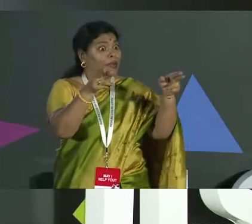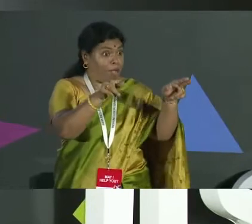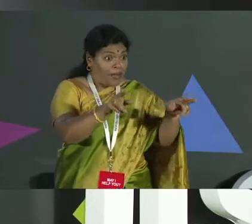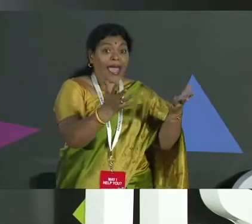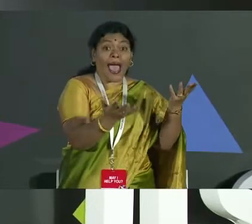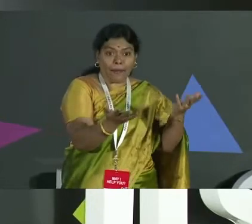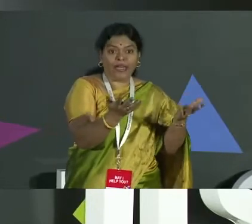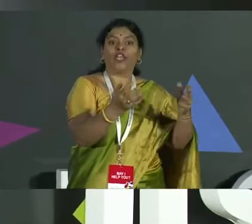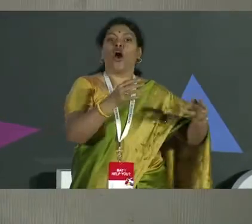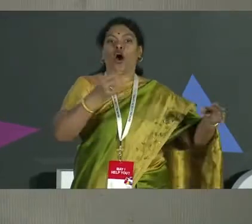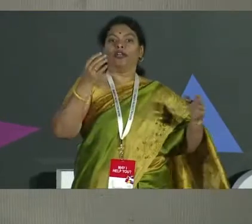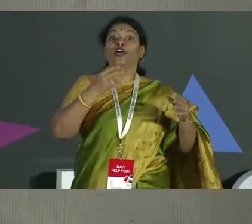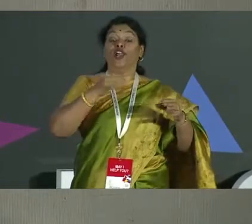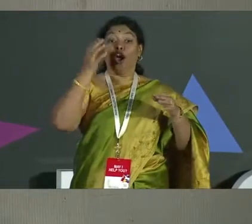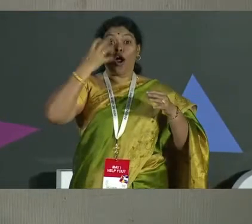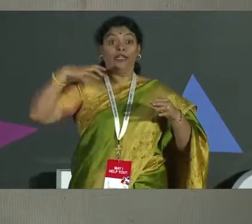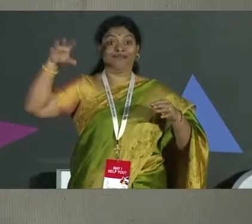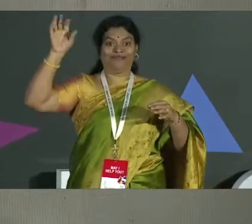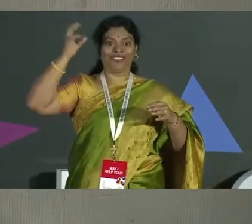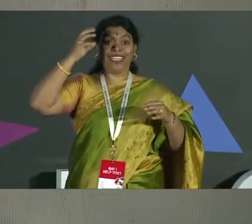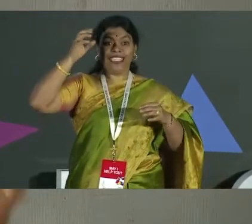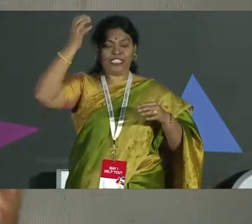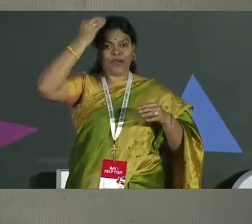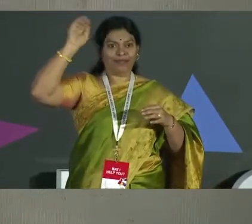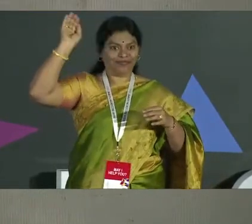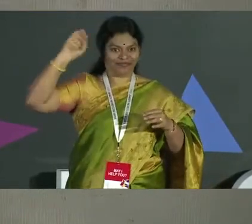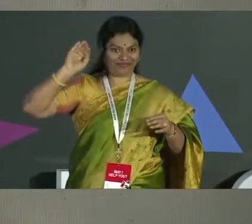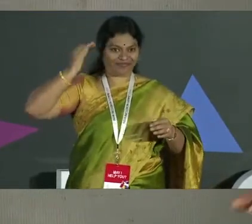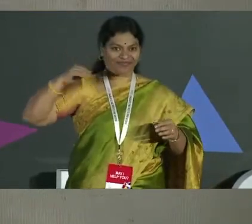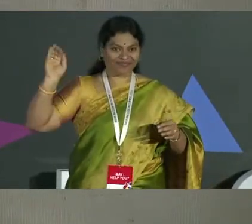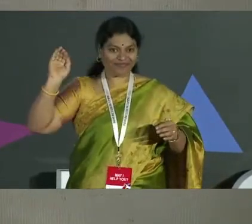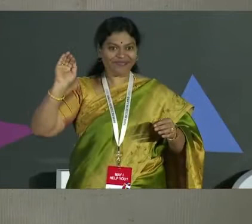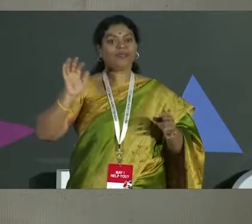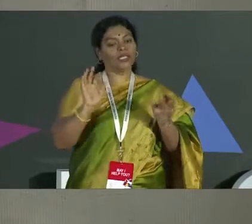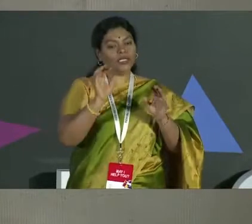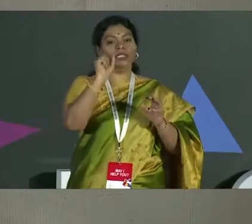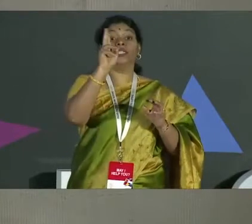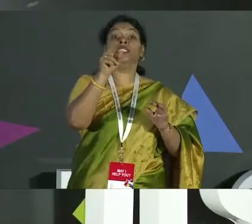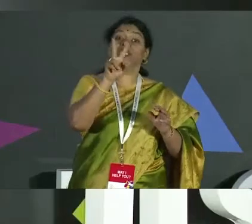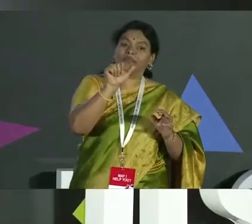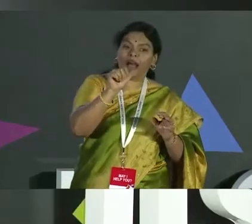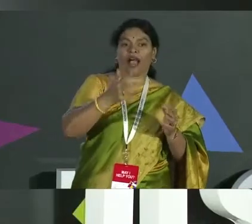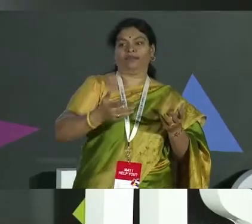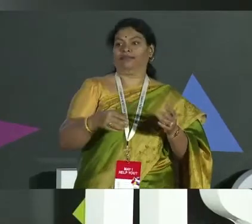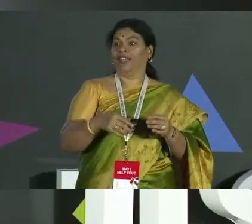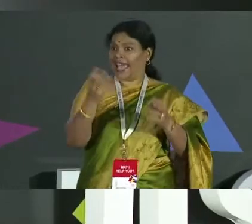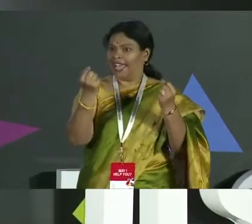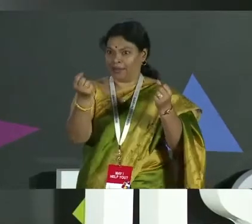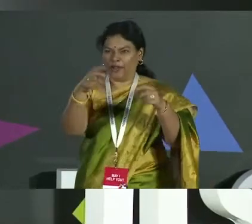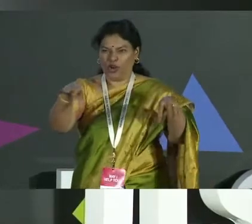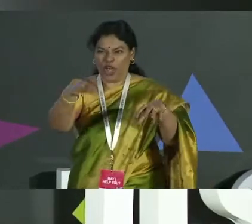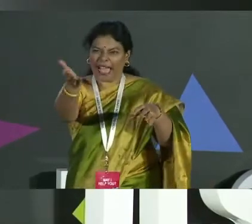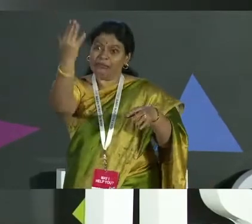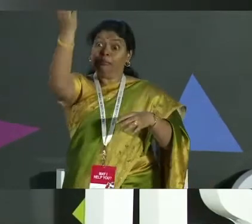worthy of Lord Shiva. Actor, actresses, it's too early to say. Yeah. Let's see. Anybody who wants to be part of that, can you please raise your hand? Right to that? Yeah, yeah,